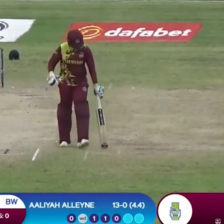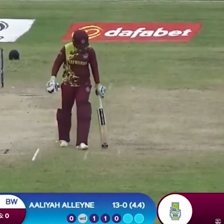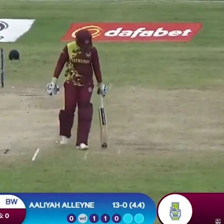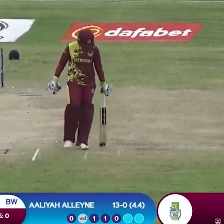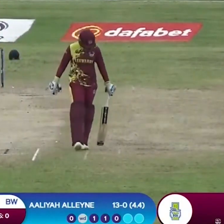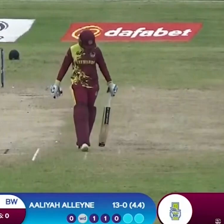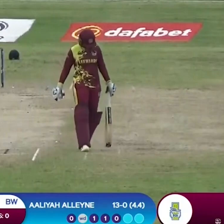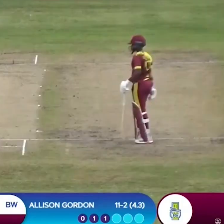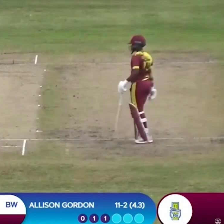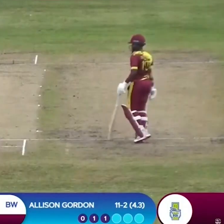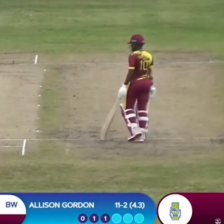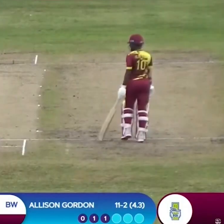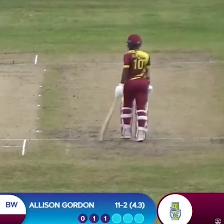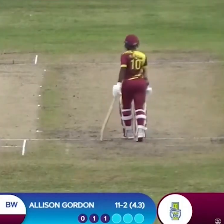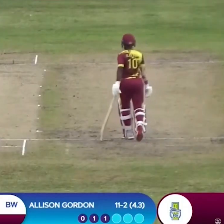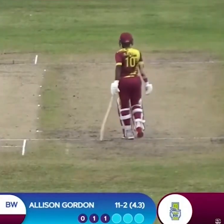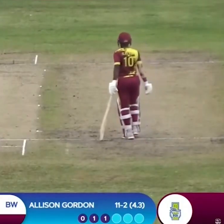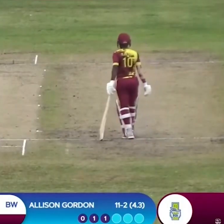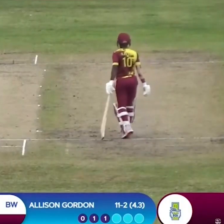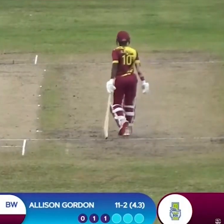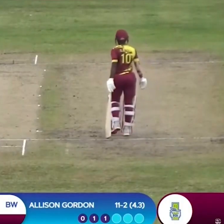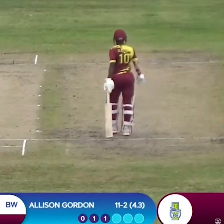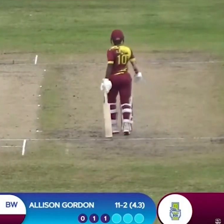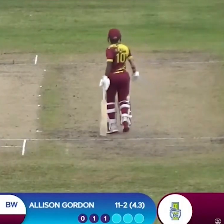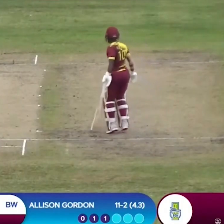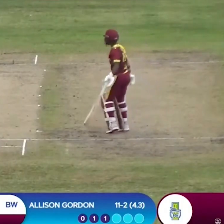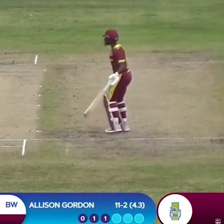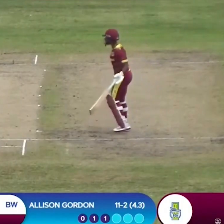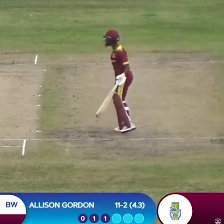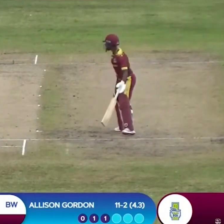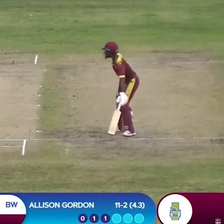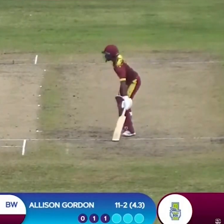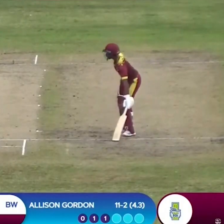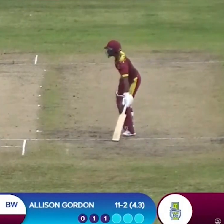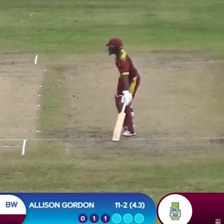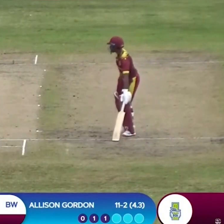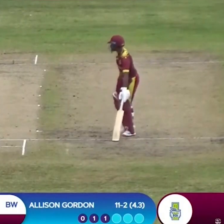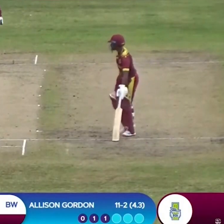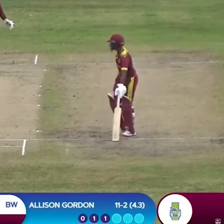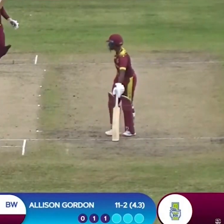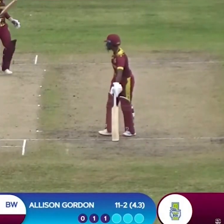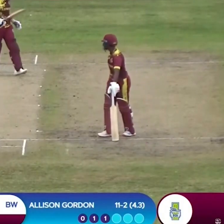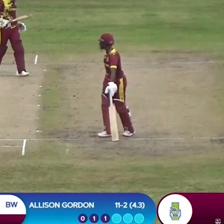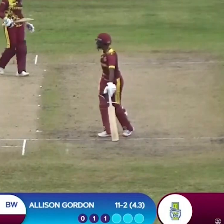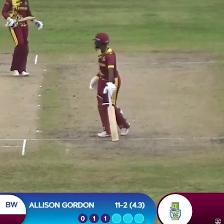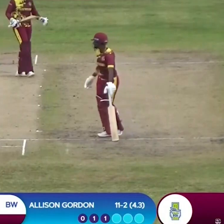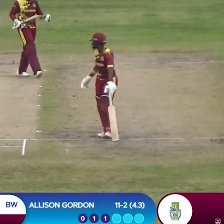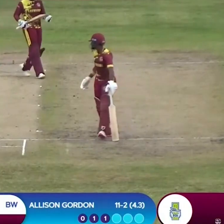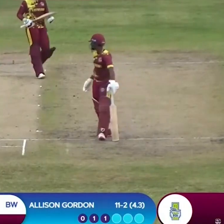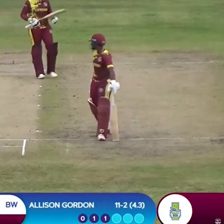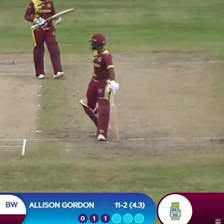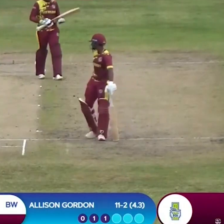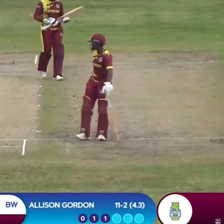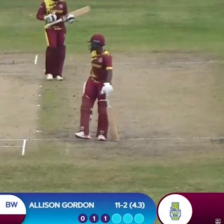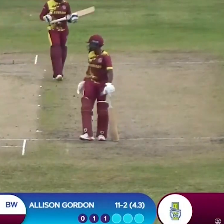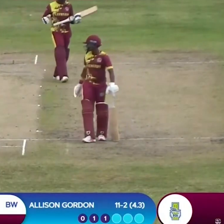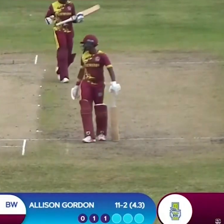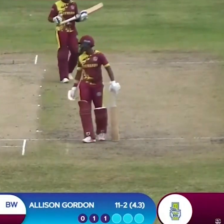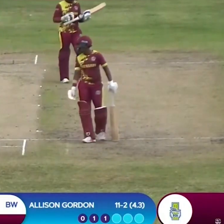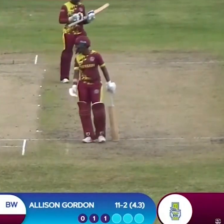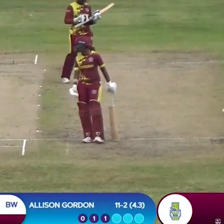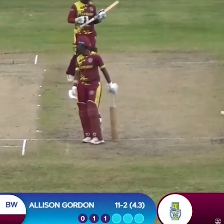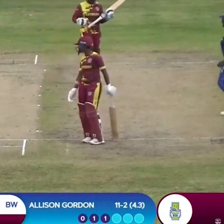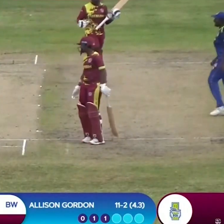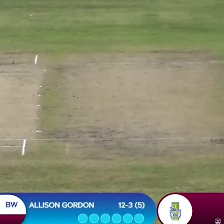court. One who is on the long-out boundary, but he is not. In the air court. Oh, my word. Play it